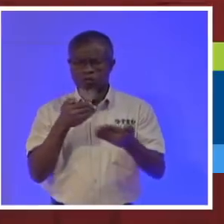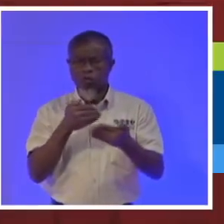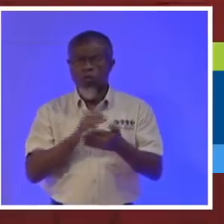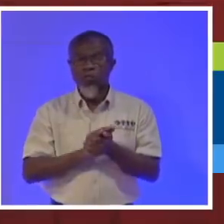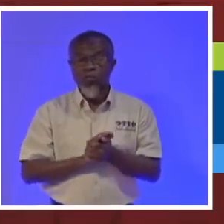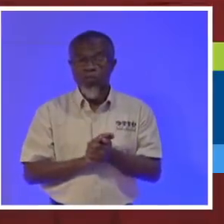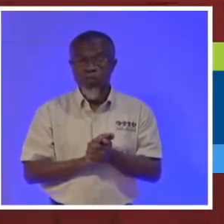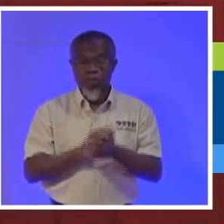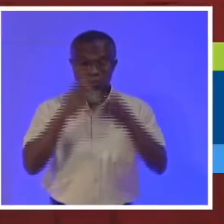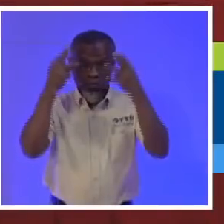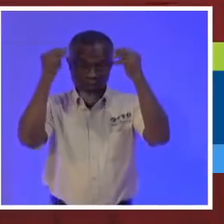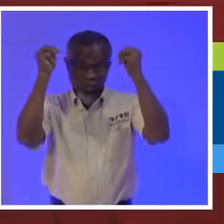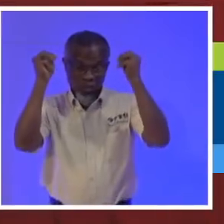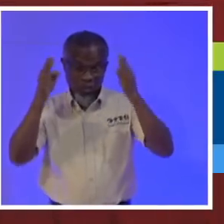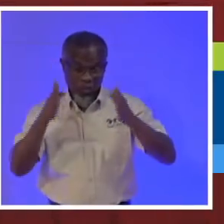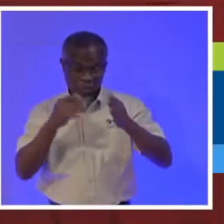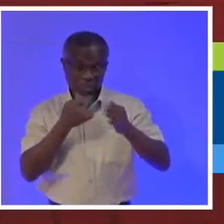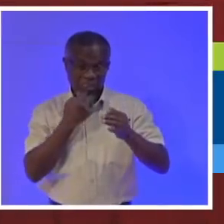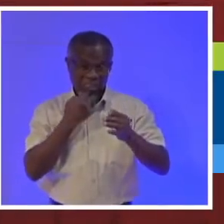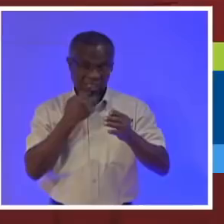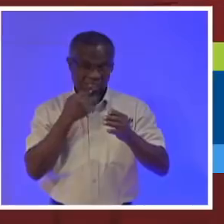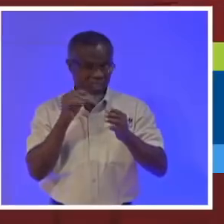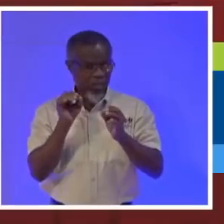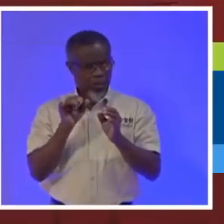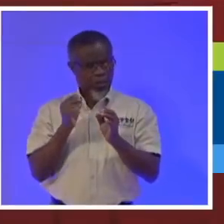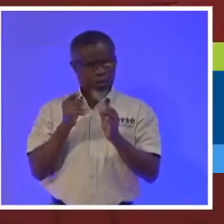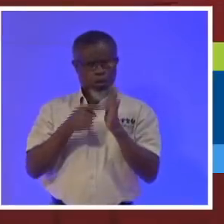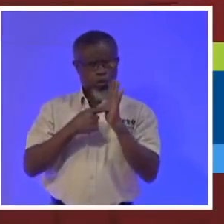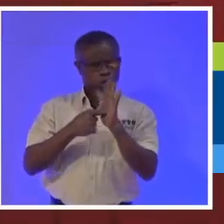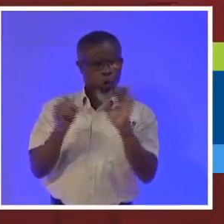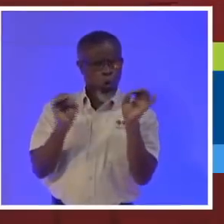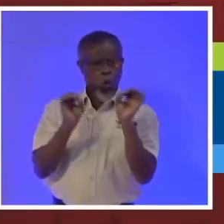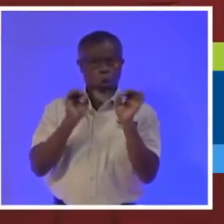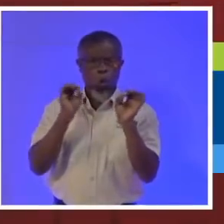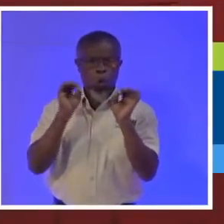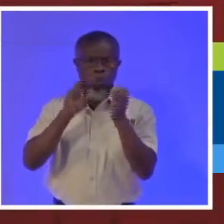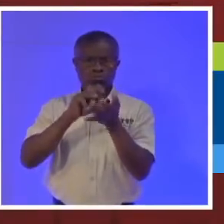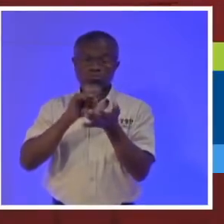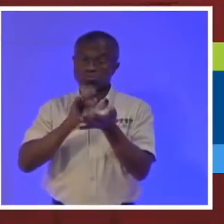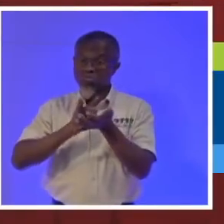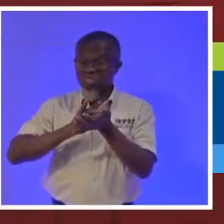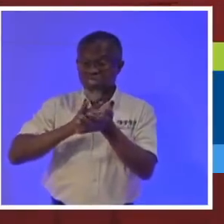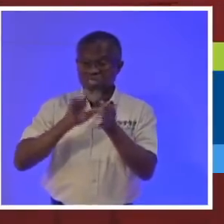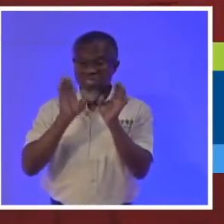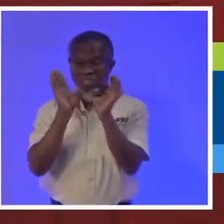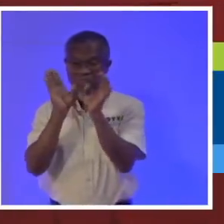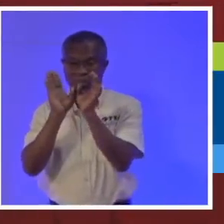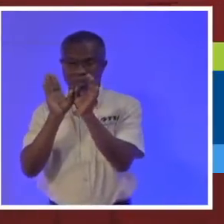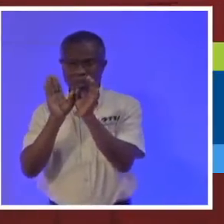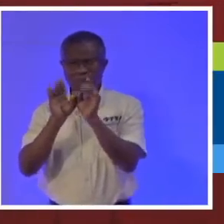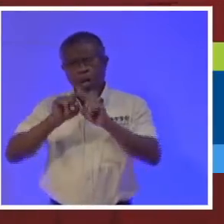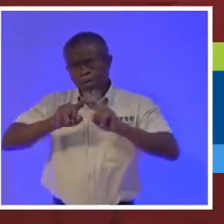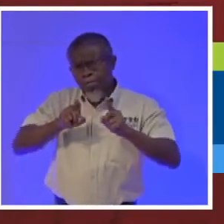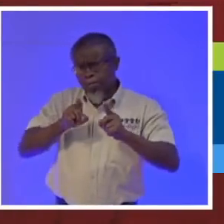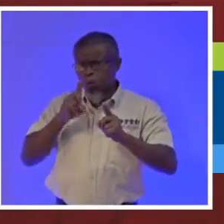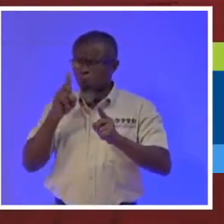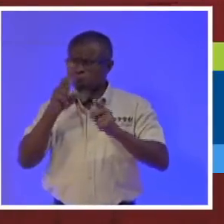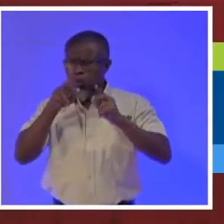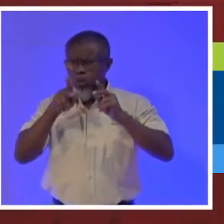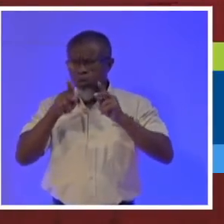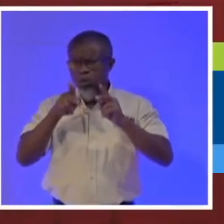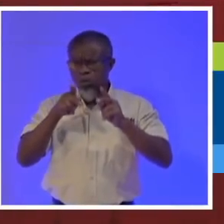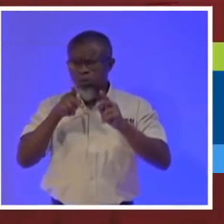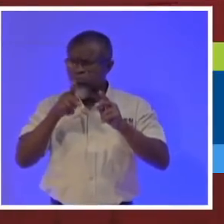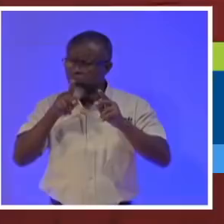mentioned the absence of a medical certificate and so on. But one of the claims made by one of those persons would